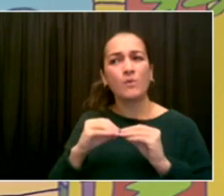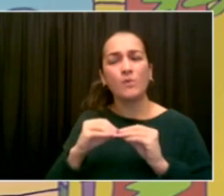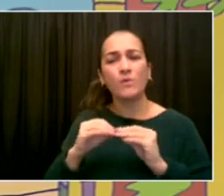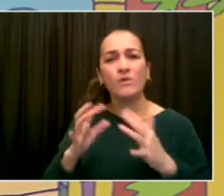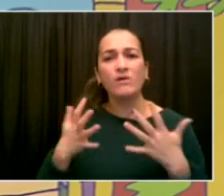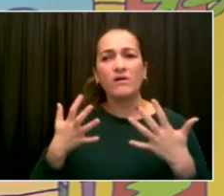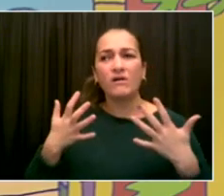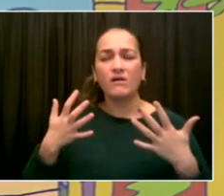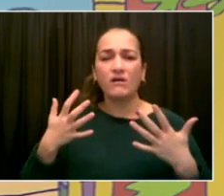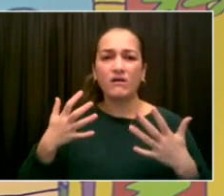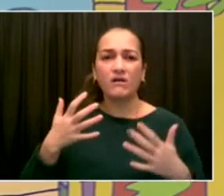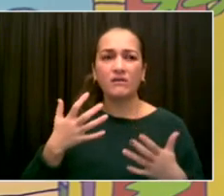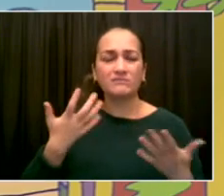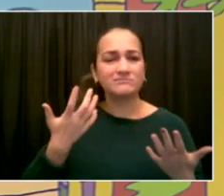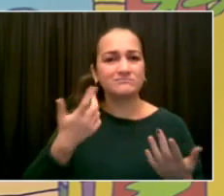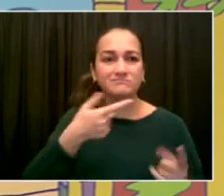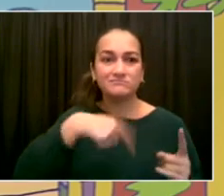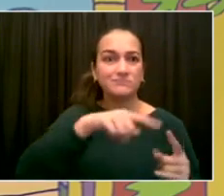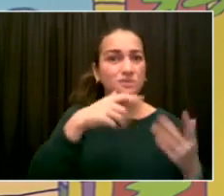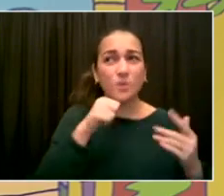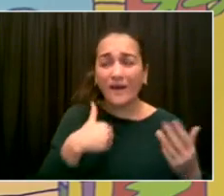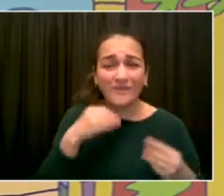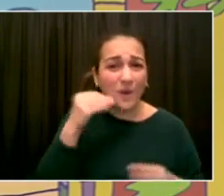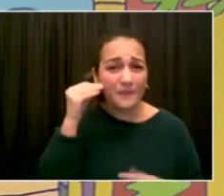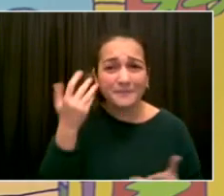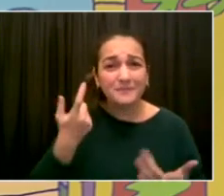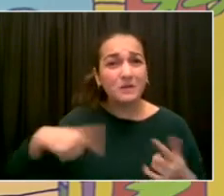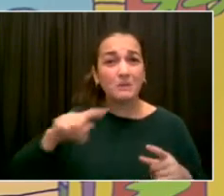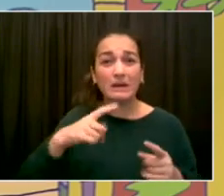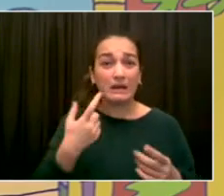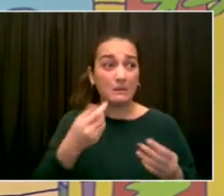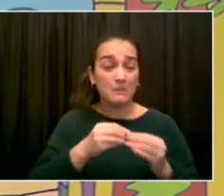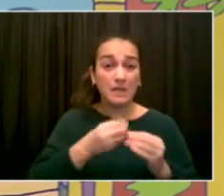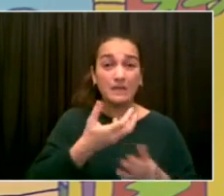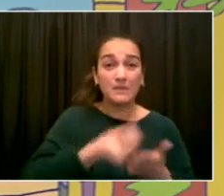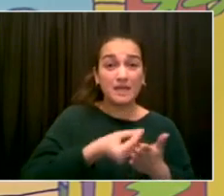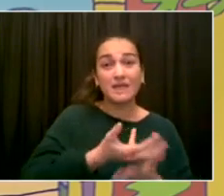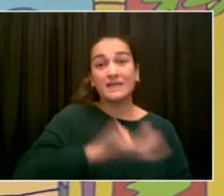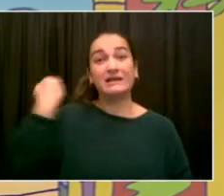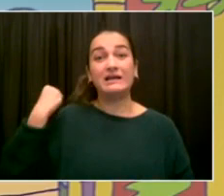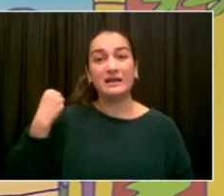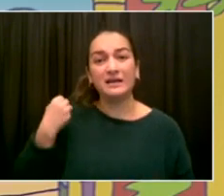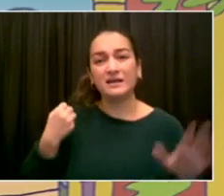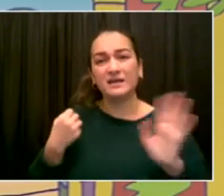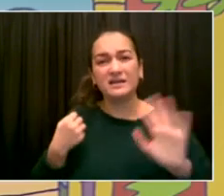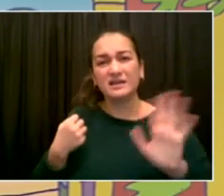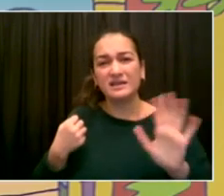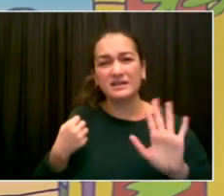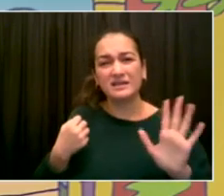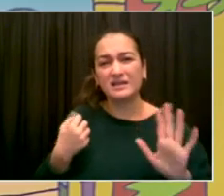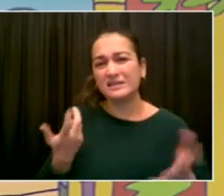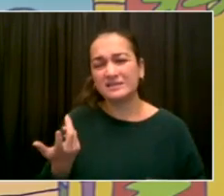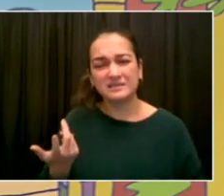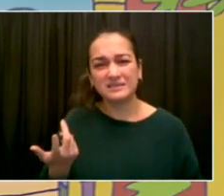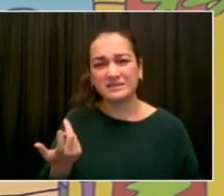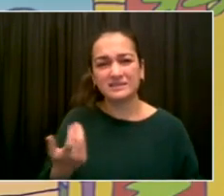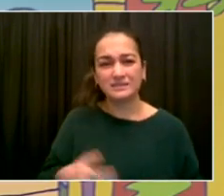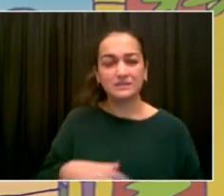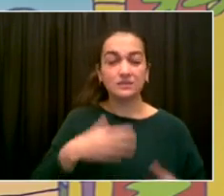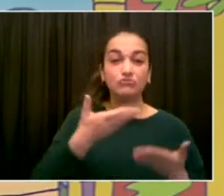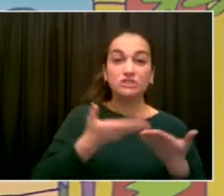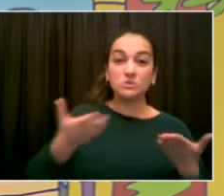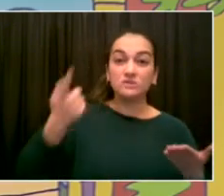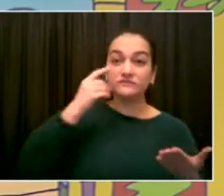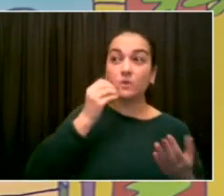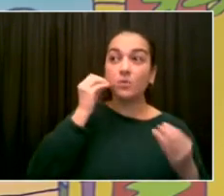took office. The number of people who are street homeless, and again, there but for the grace of God go any of us. We need to get them off the street, get them the help they